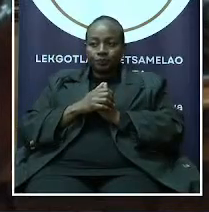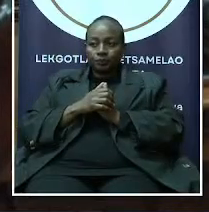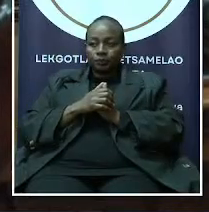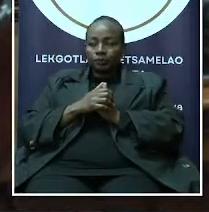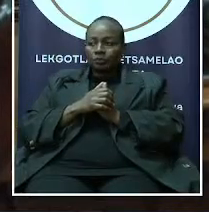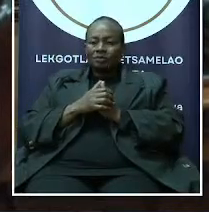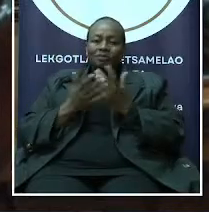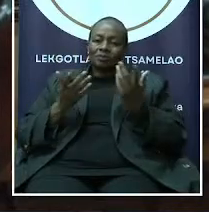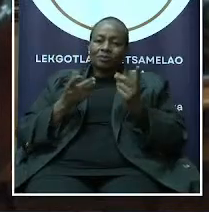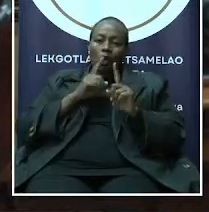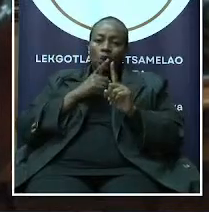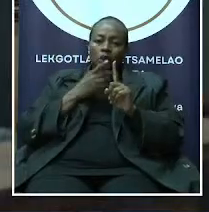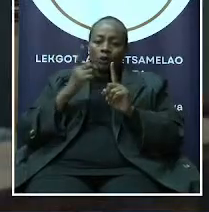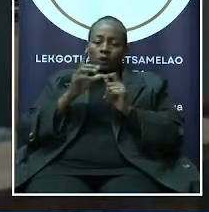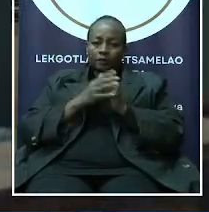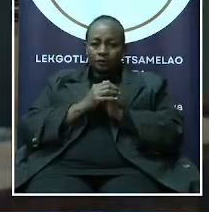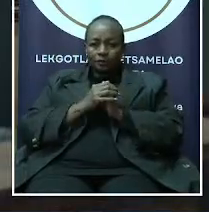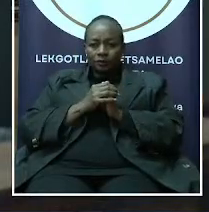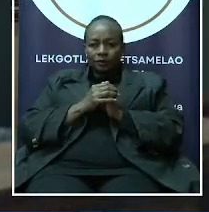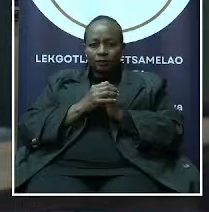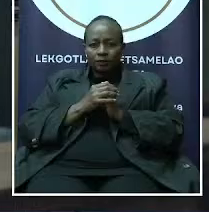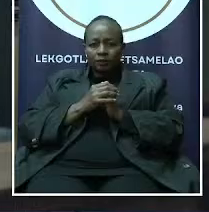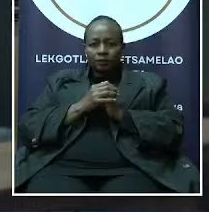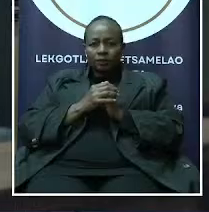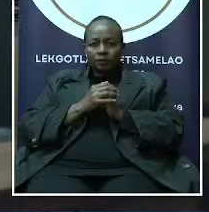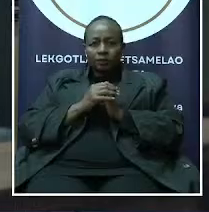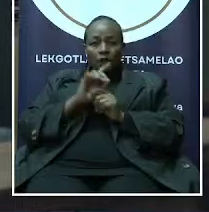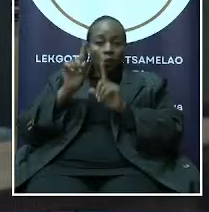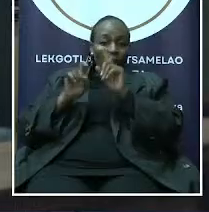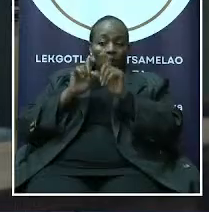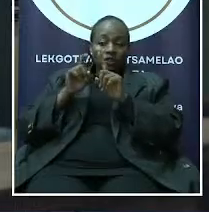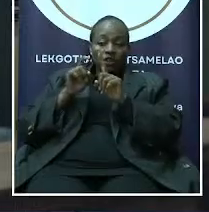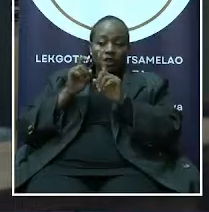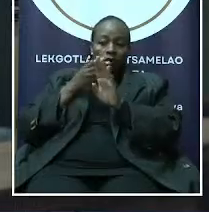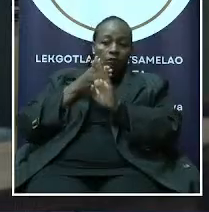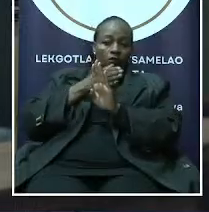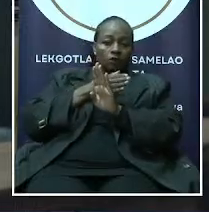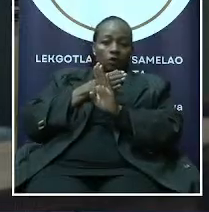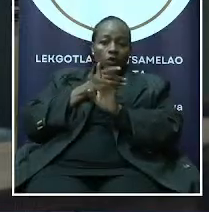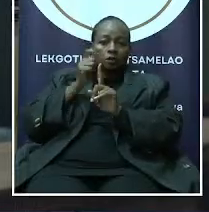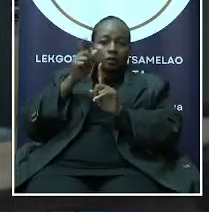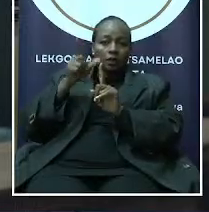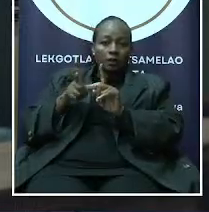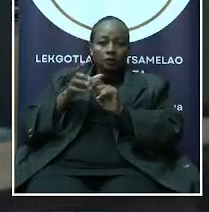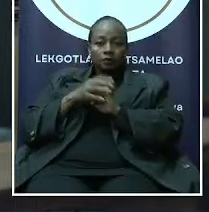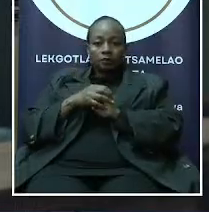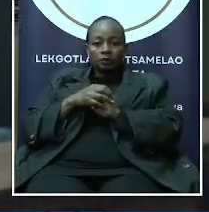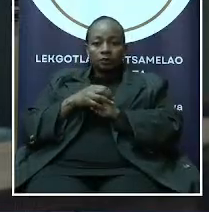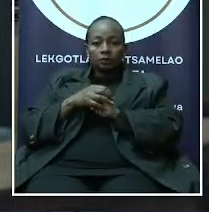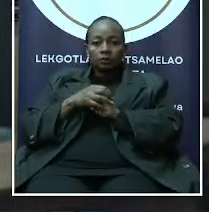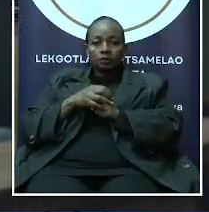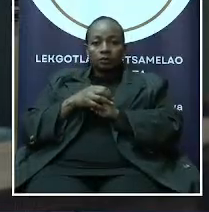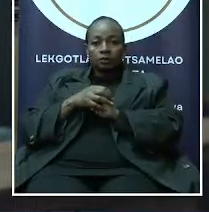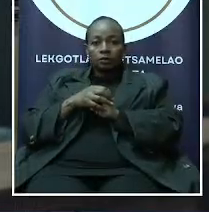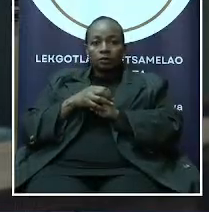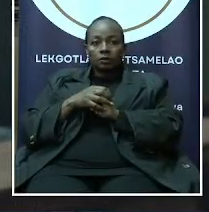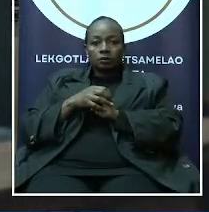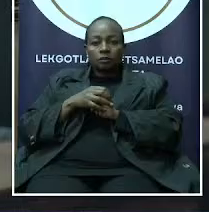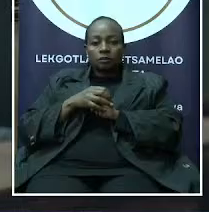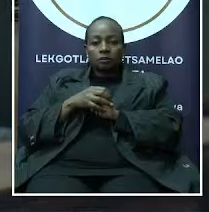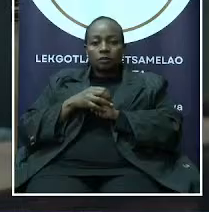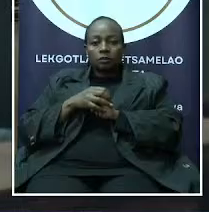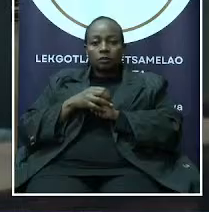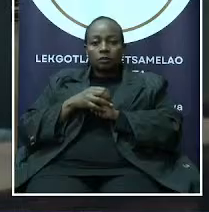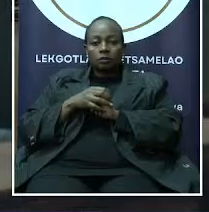What is your point of order? May I kindly raise another question to the last speaker? Okay, thank you very much.